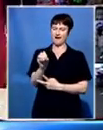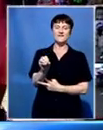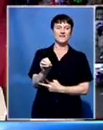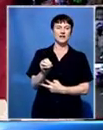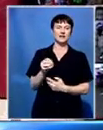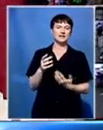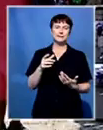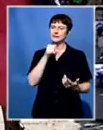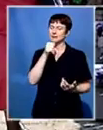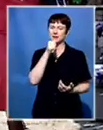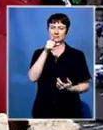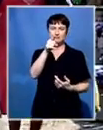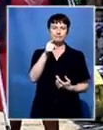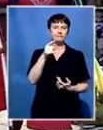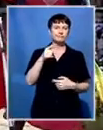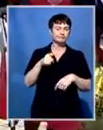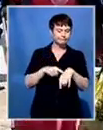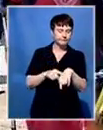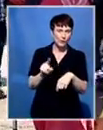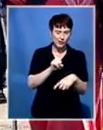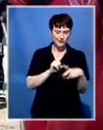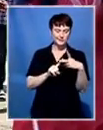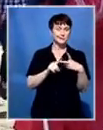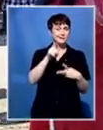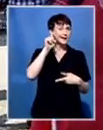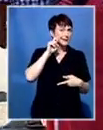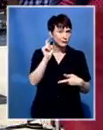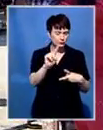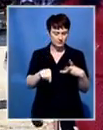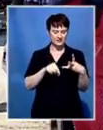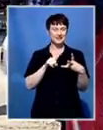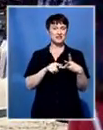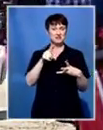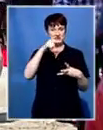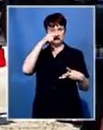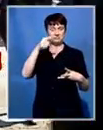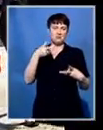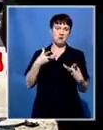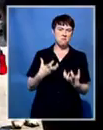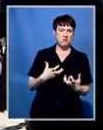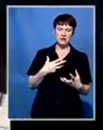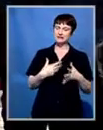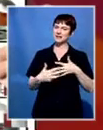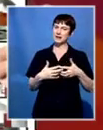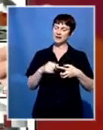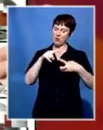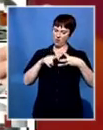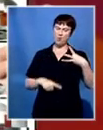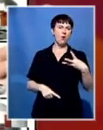or class. And for the victims, emotional and physical scars that run deep.